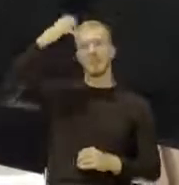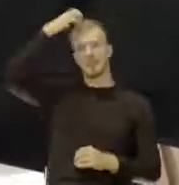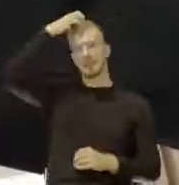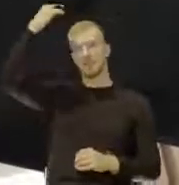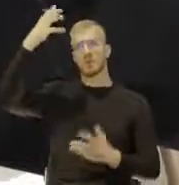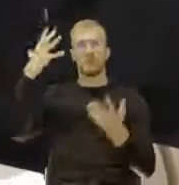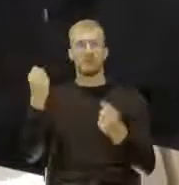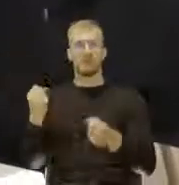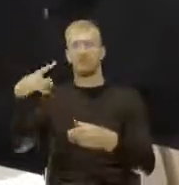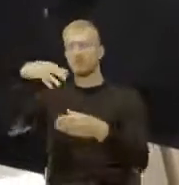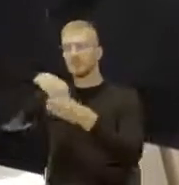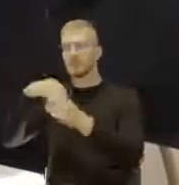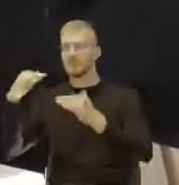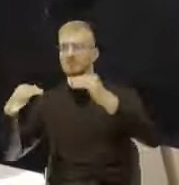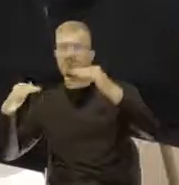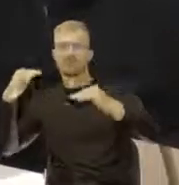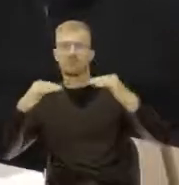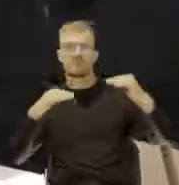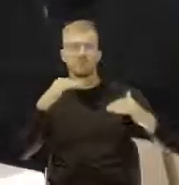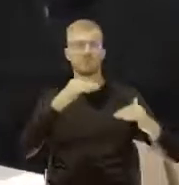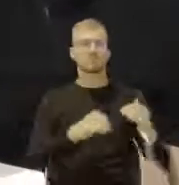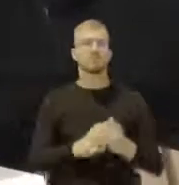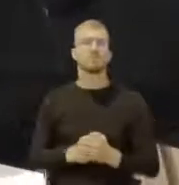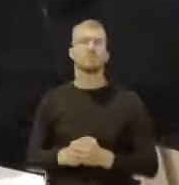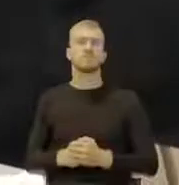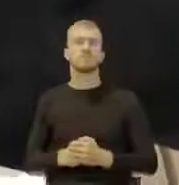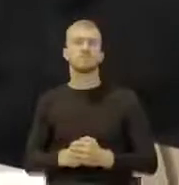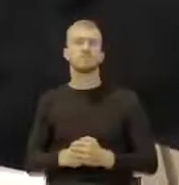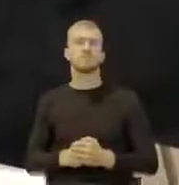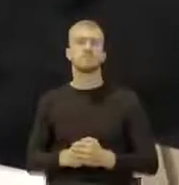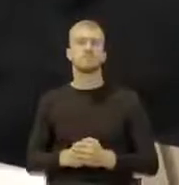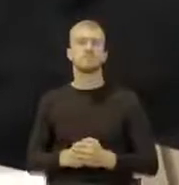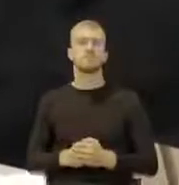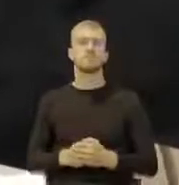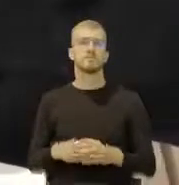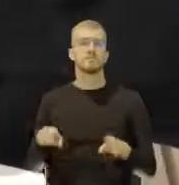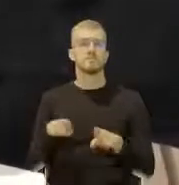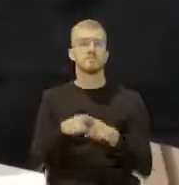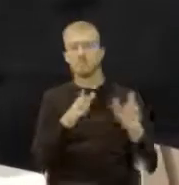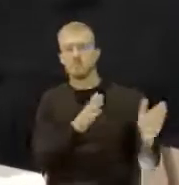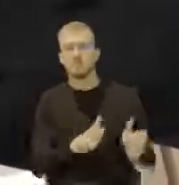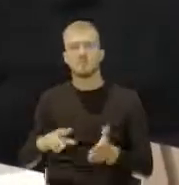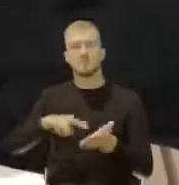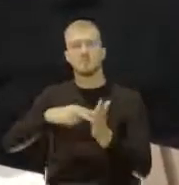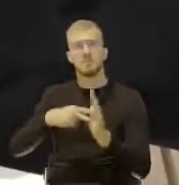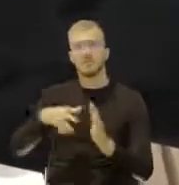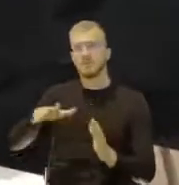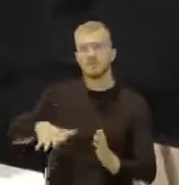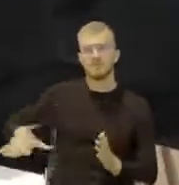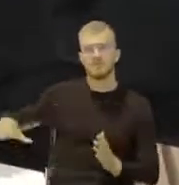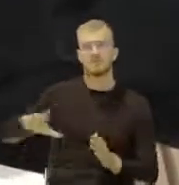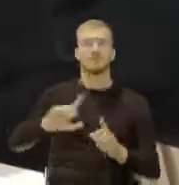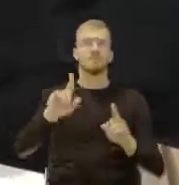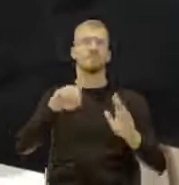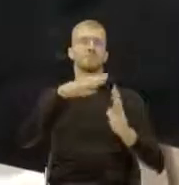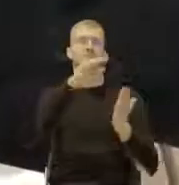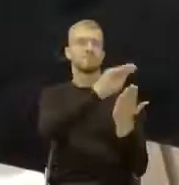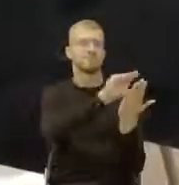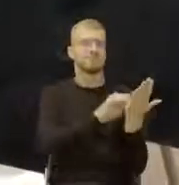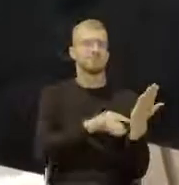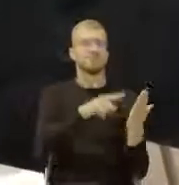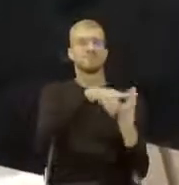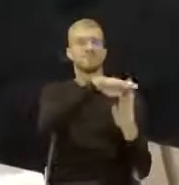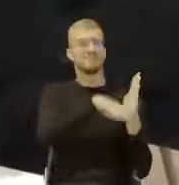words on paper are not enough. I'm looking forward to attending the G7 Urban Development Ministerial meeting later this